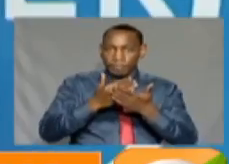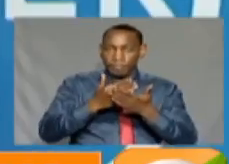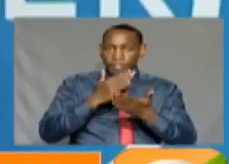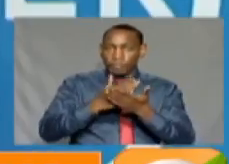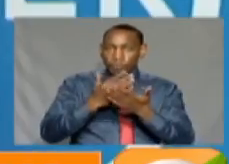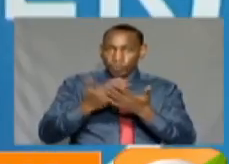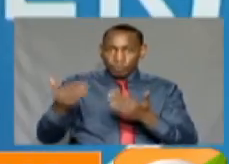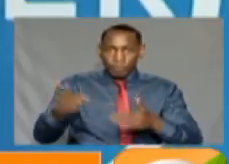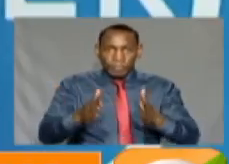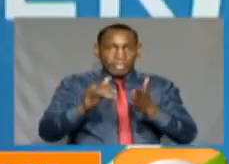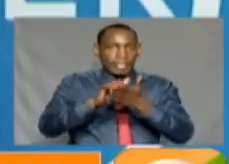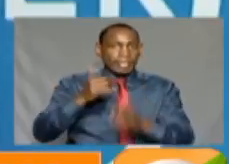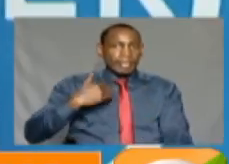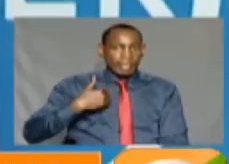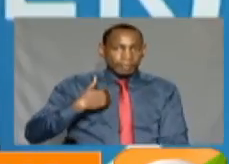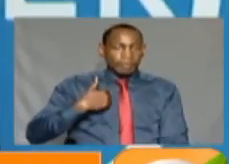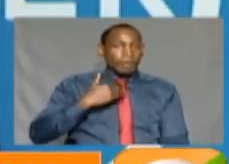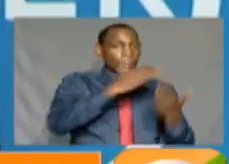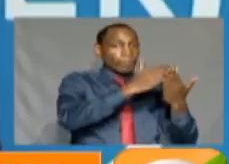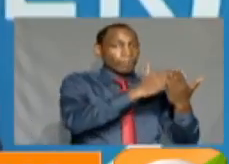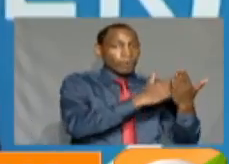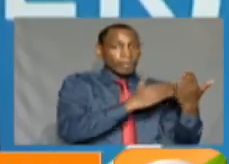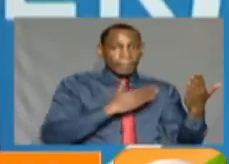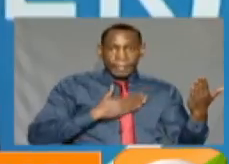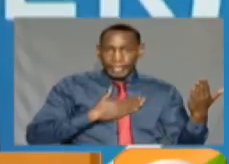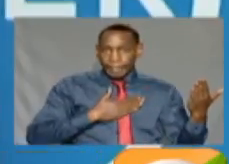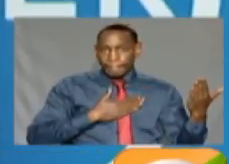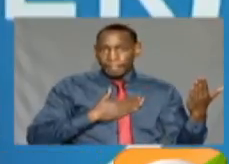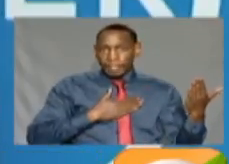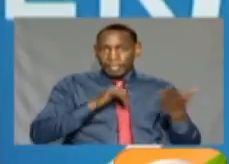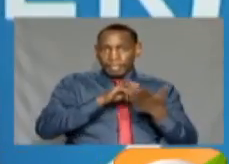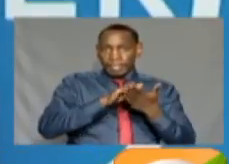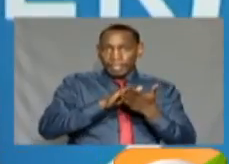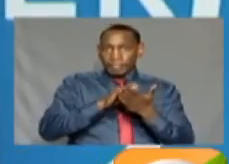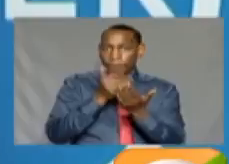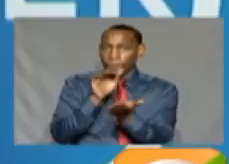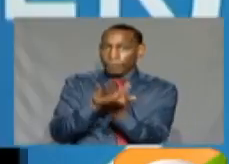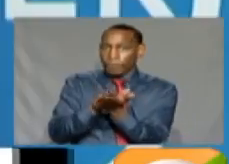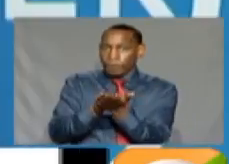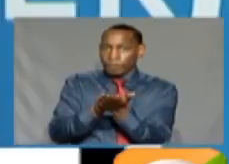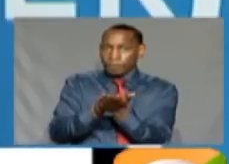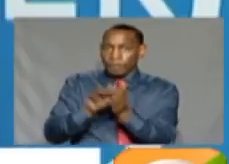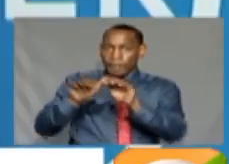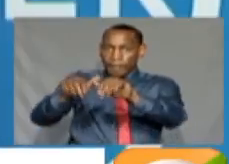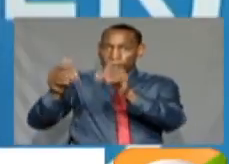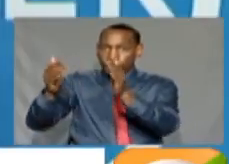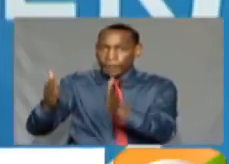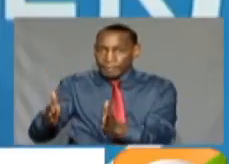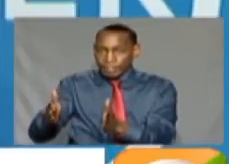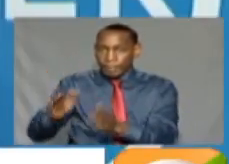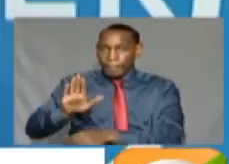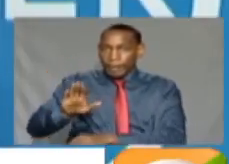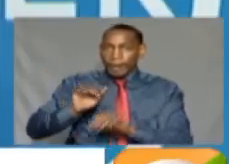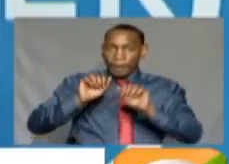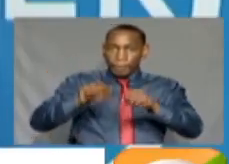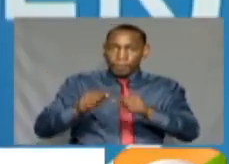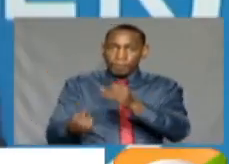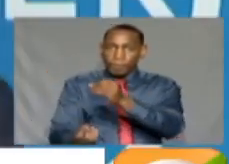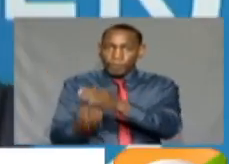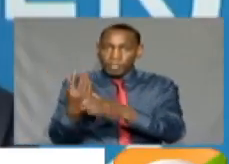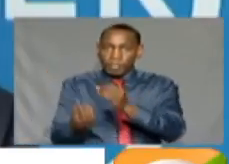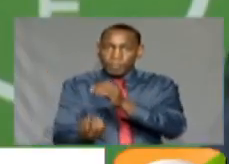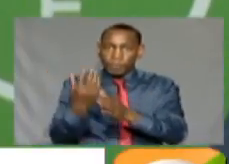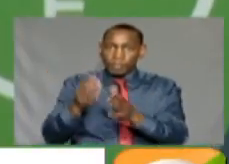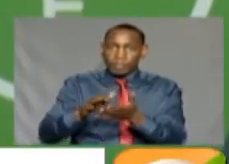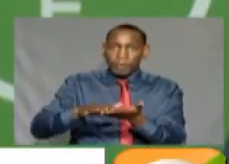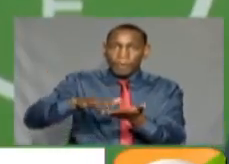one of the tools we have in our portfolio to propose to the farmers in order to produce more